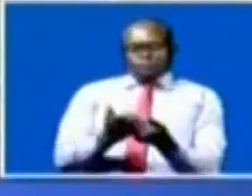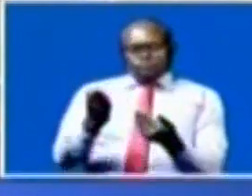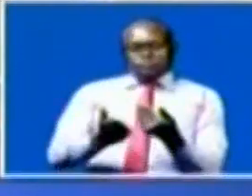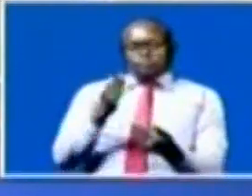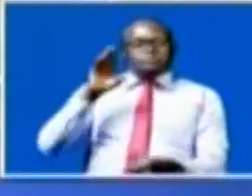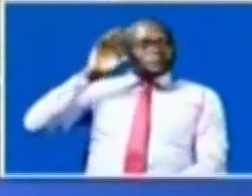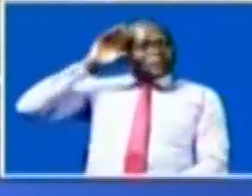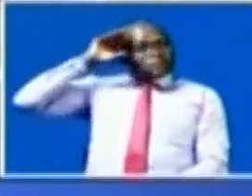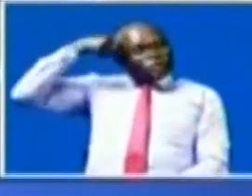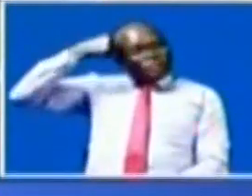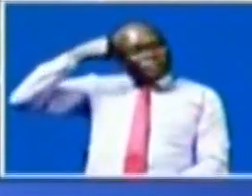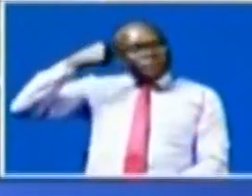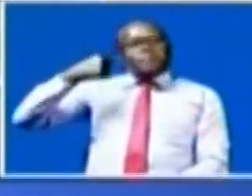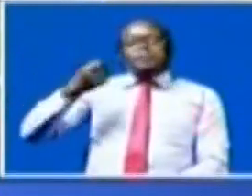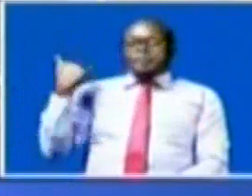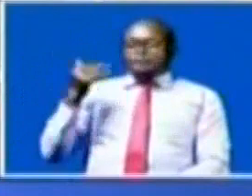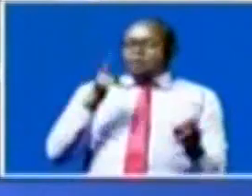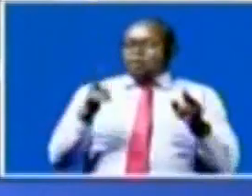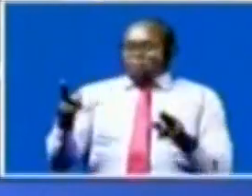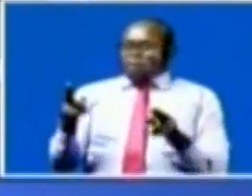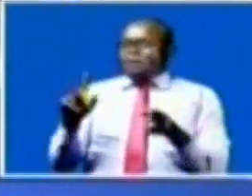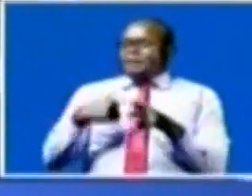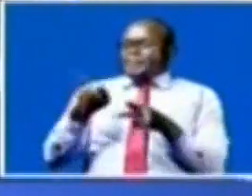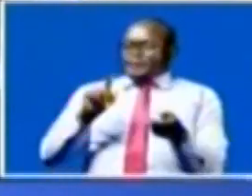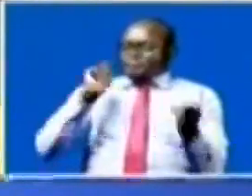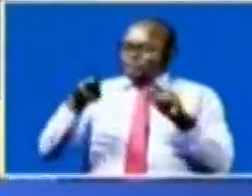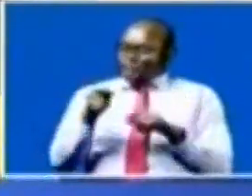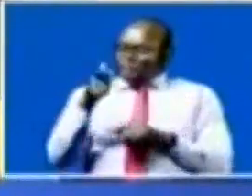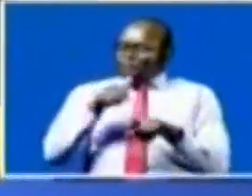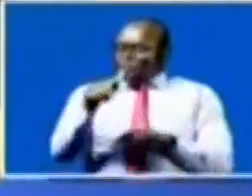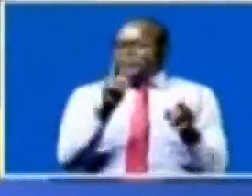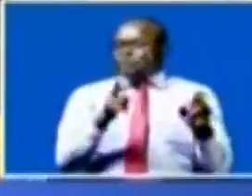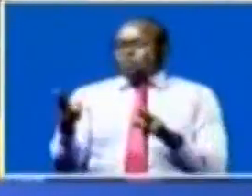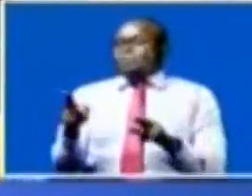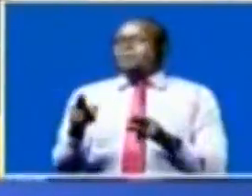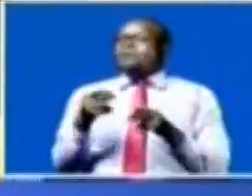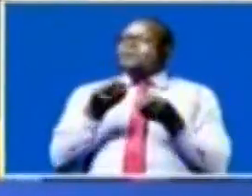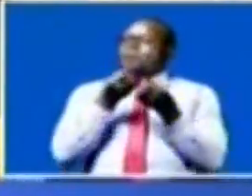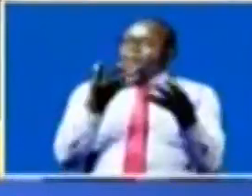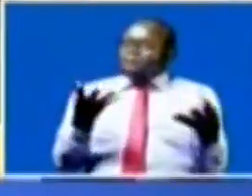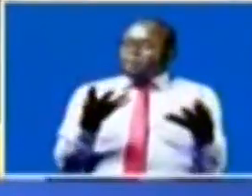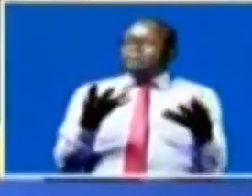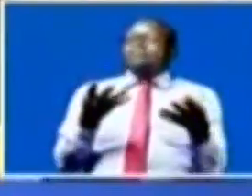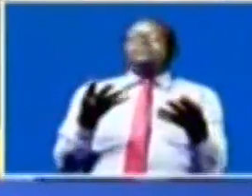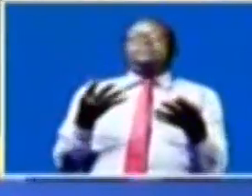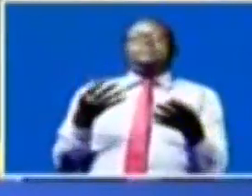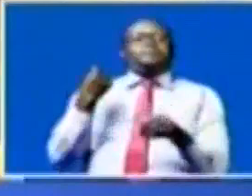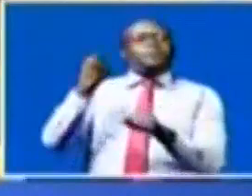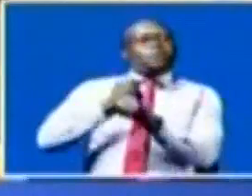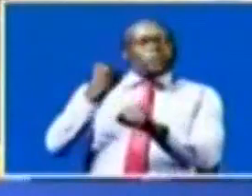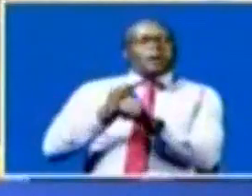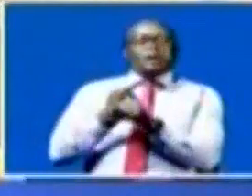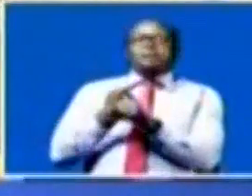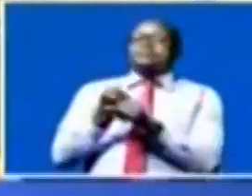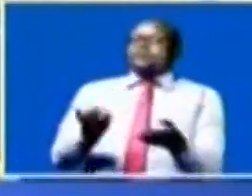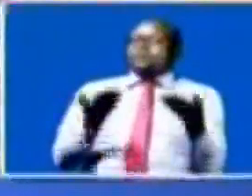dopa. Ilianza tu na kondoo za kienyeji nikaja kubadilisha. Mzee Paul tells me it has taken him a lifetime to improve